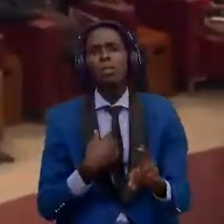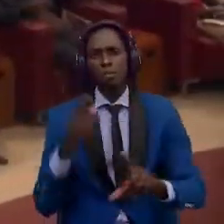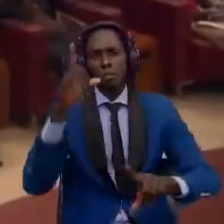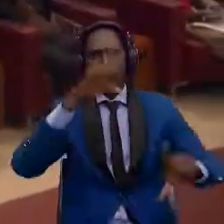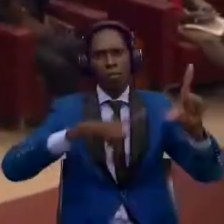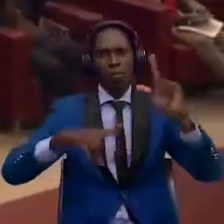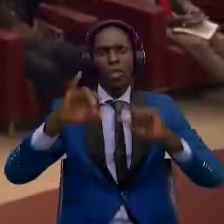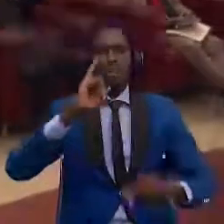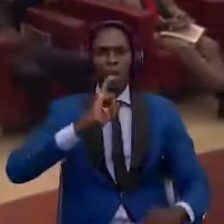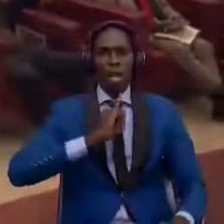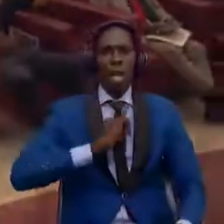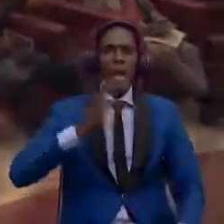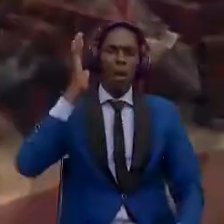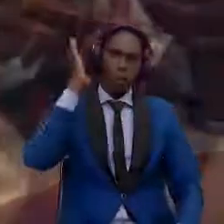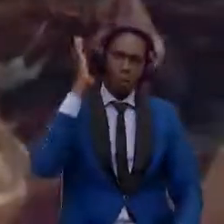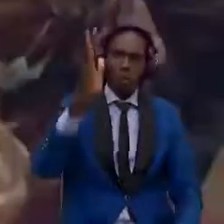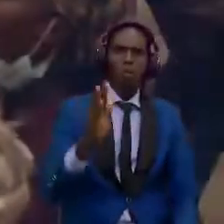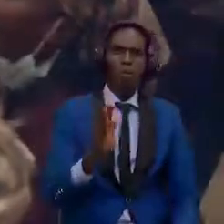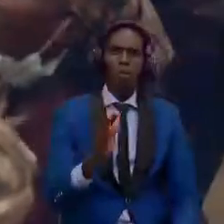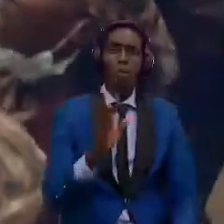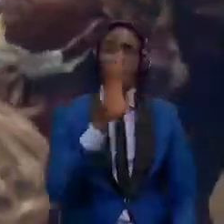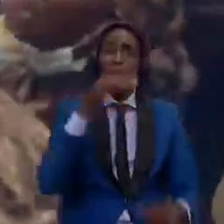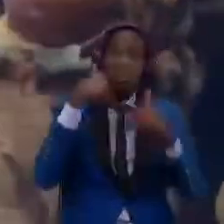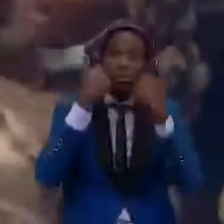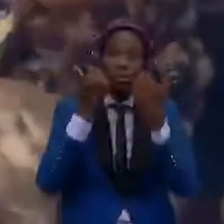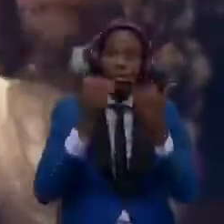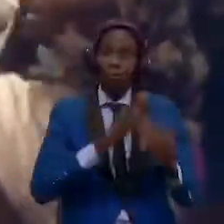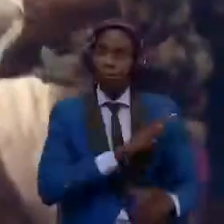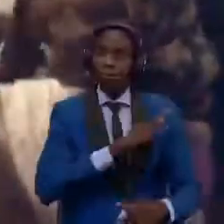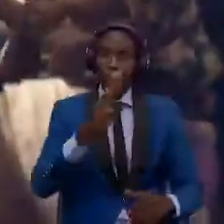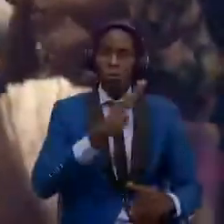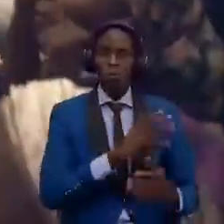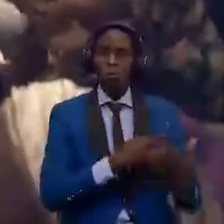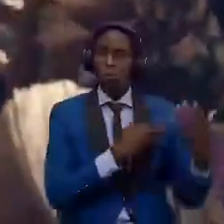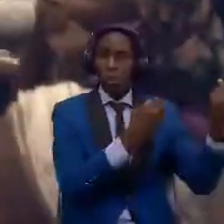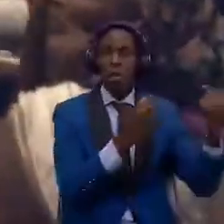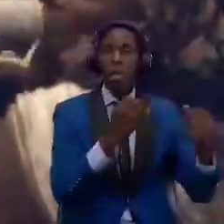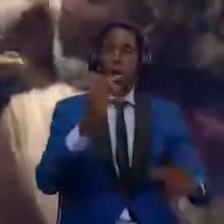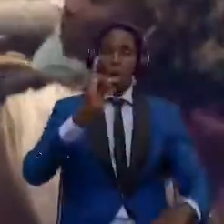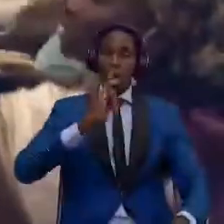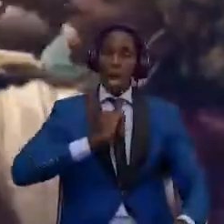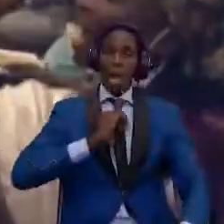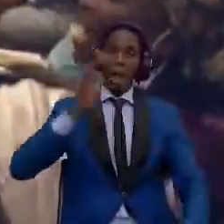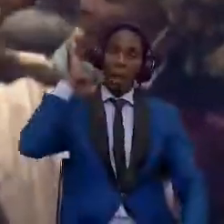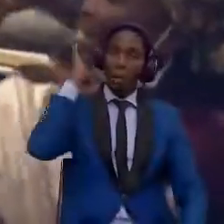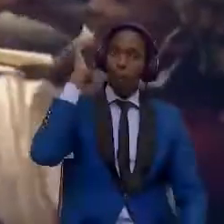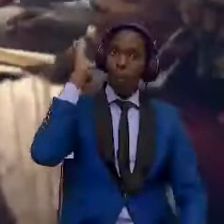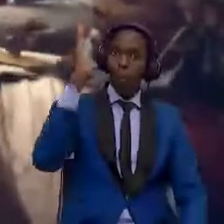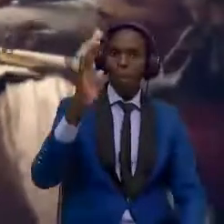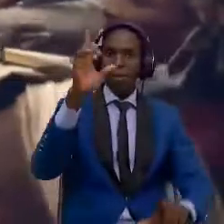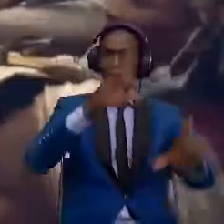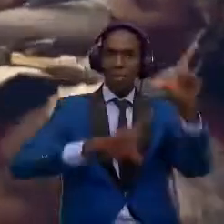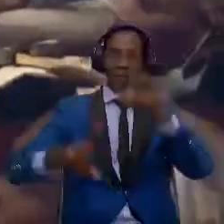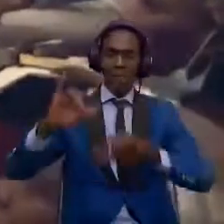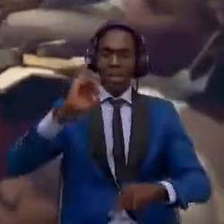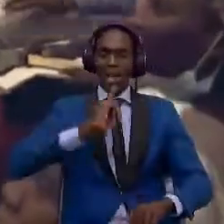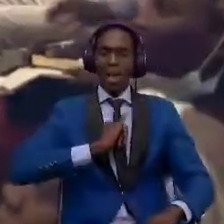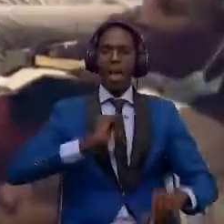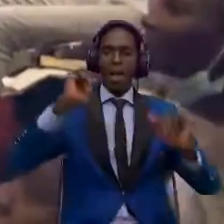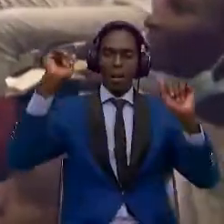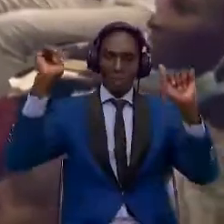will. Shout it out, I will. I can.